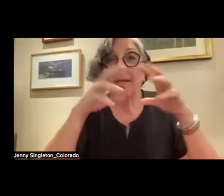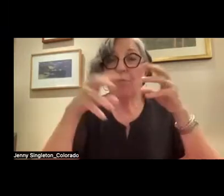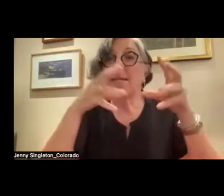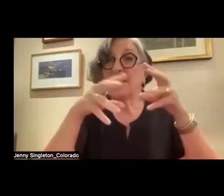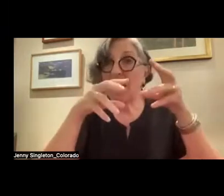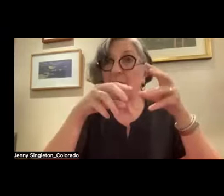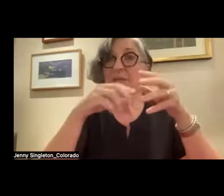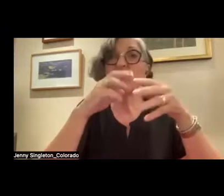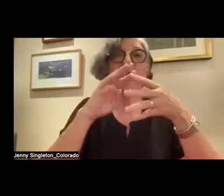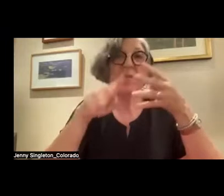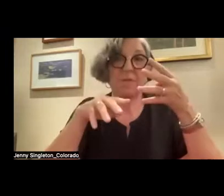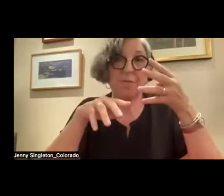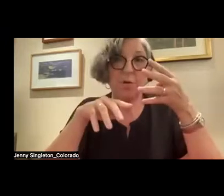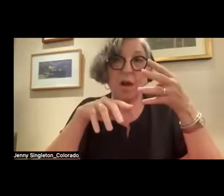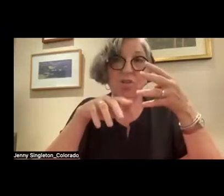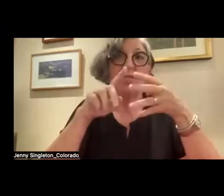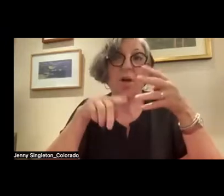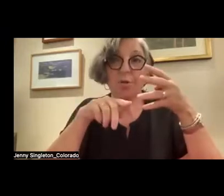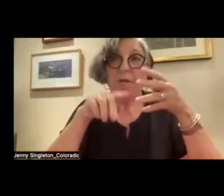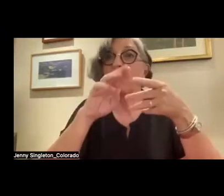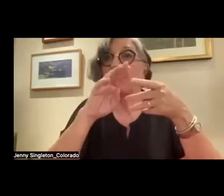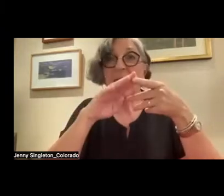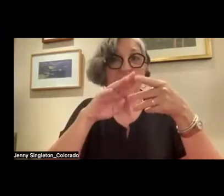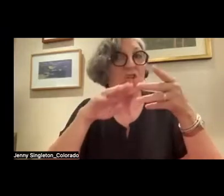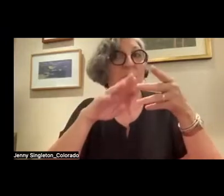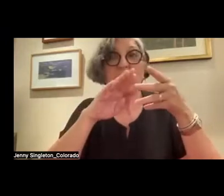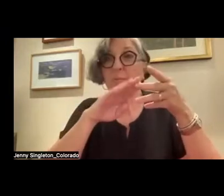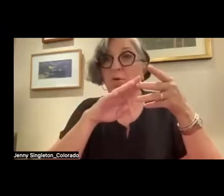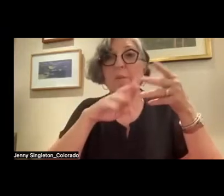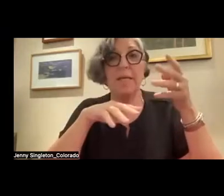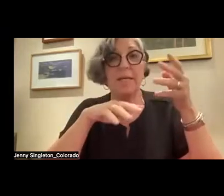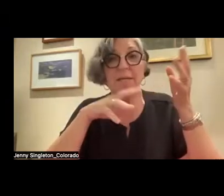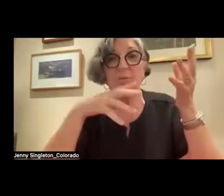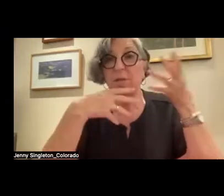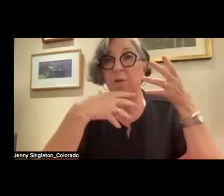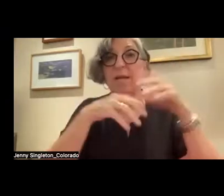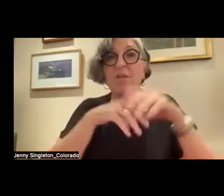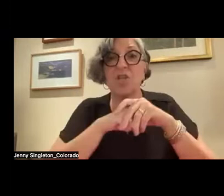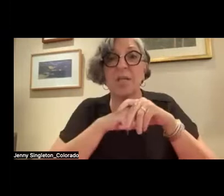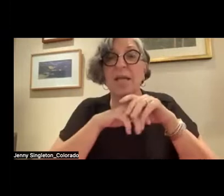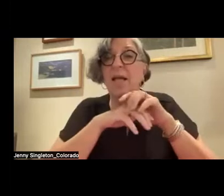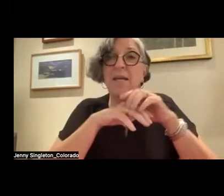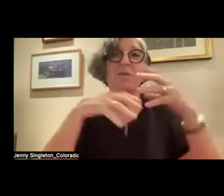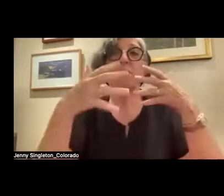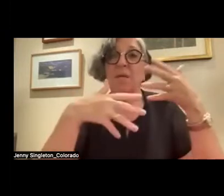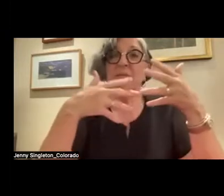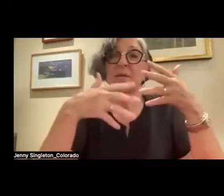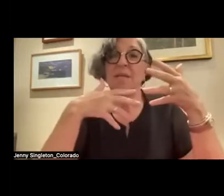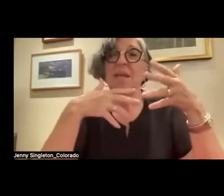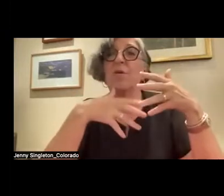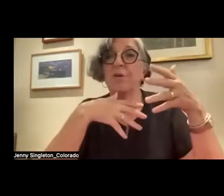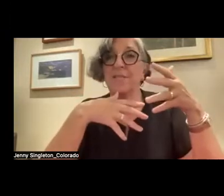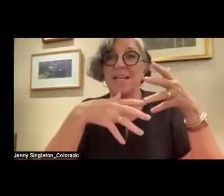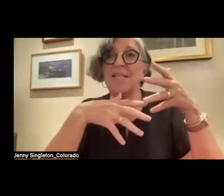and it breaks it down in terms of the phonological coding, what the hand shape, what the movement is, where the location, and it also gives